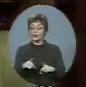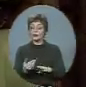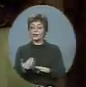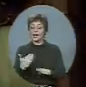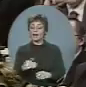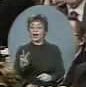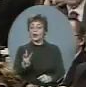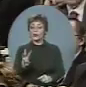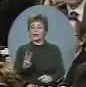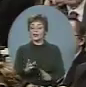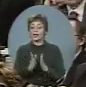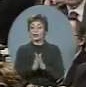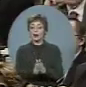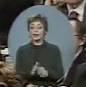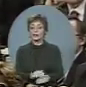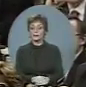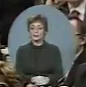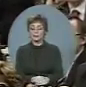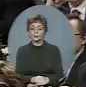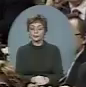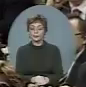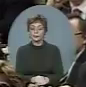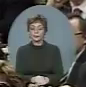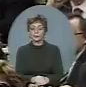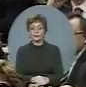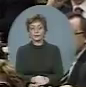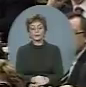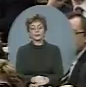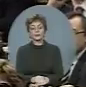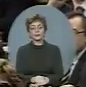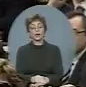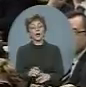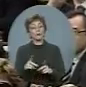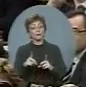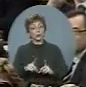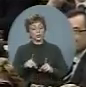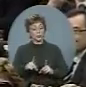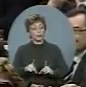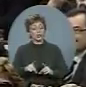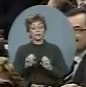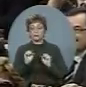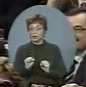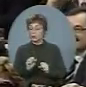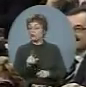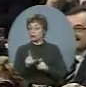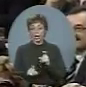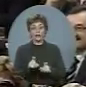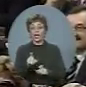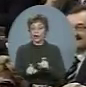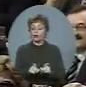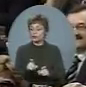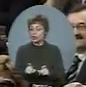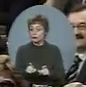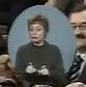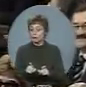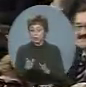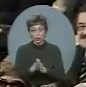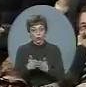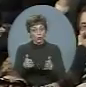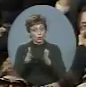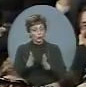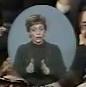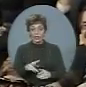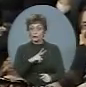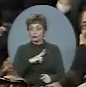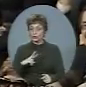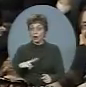member in question could take up the facts of the story with Vancouver Sun if he likes. But everybody knows, Mr. Speaker, that the Liberal